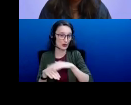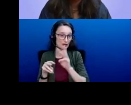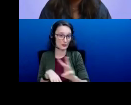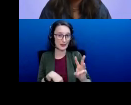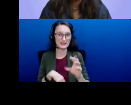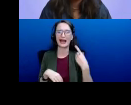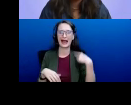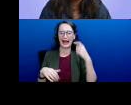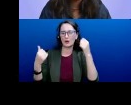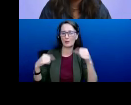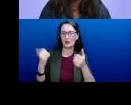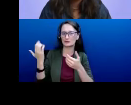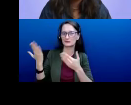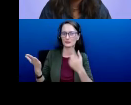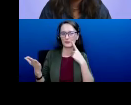into.